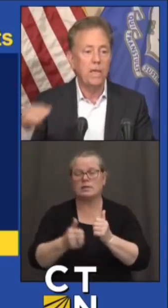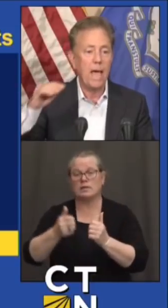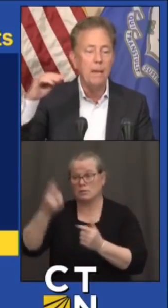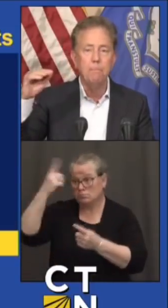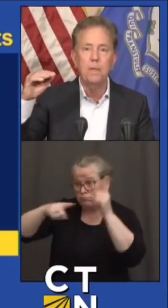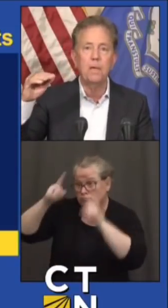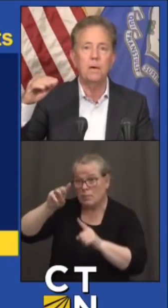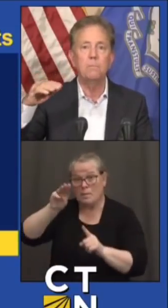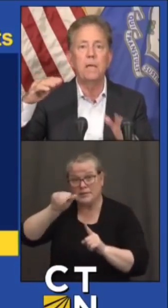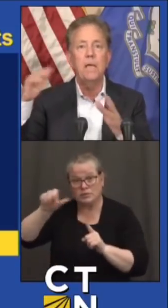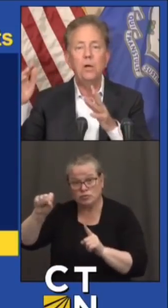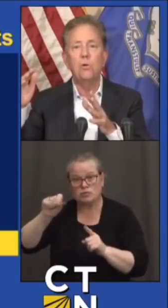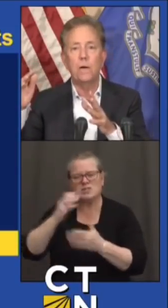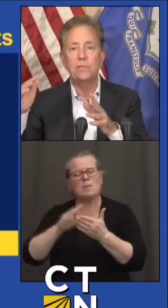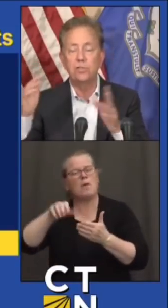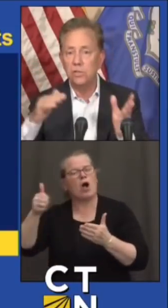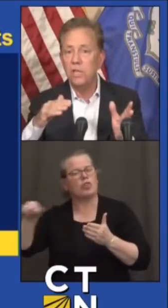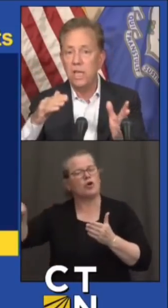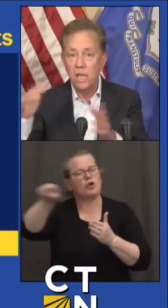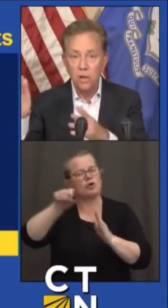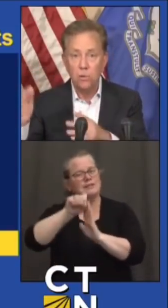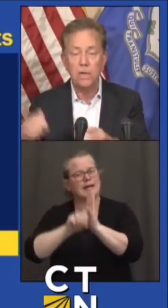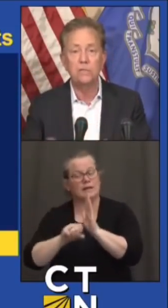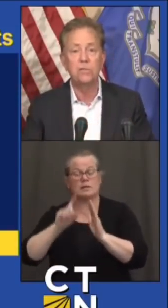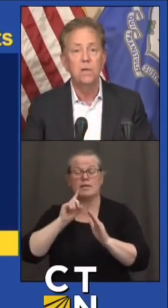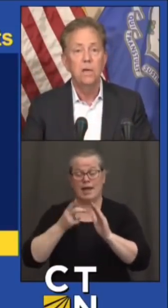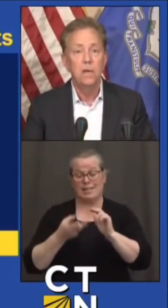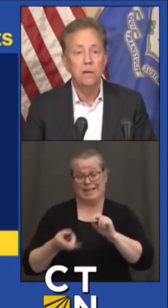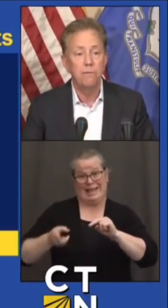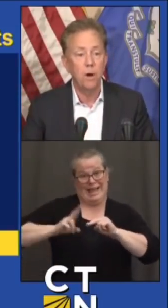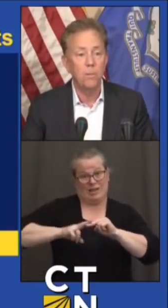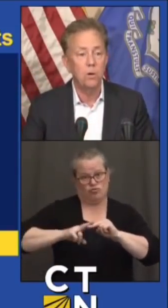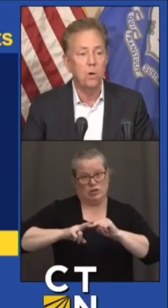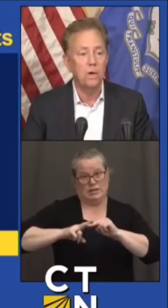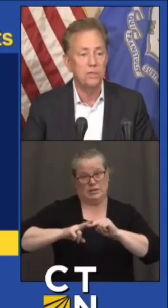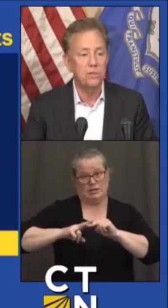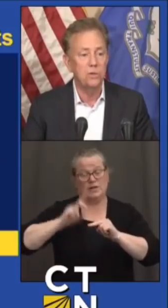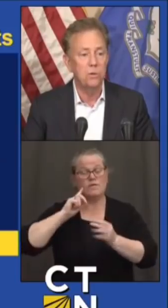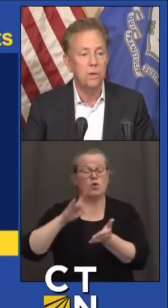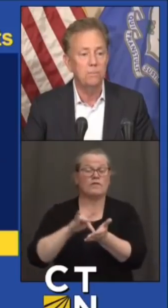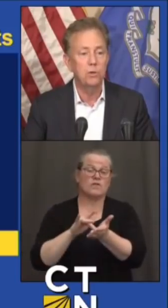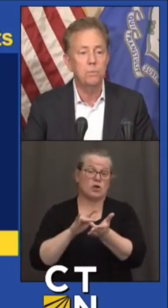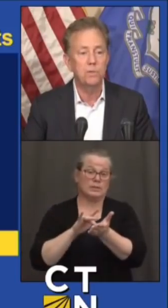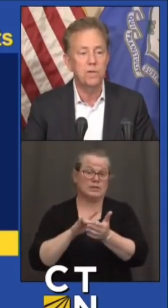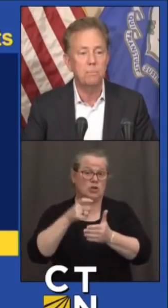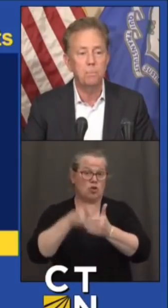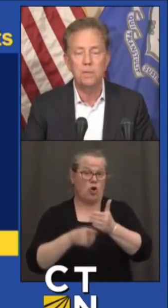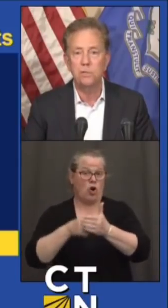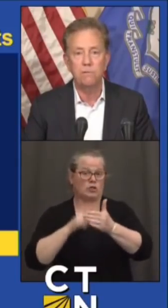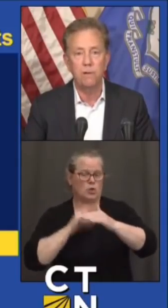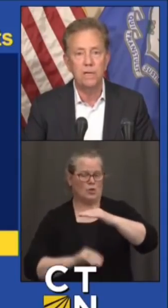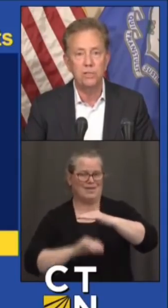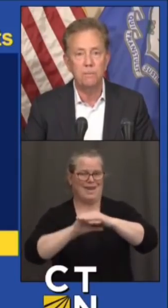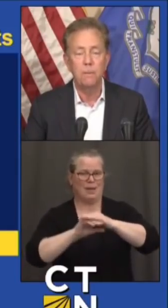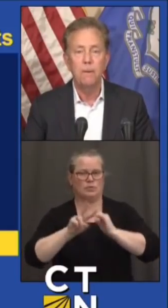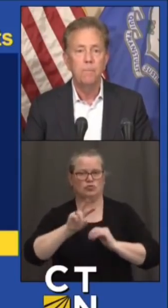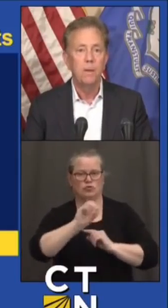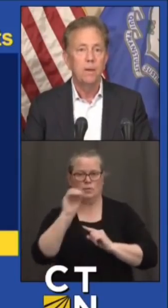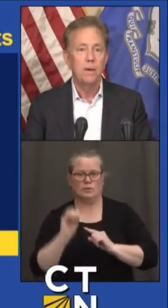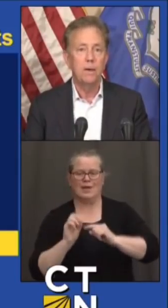we would cap the increase, just the increase in pharma costs to 2% plus